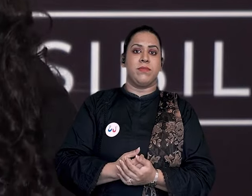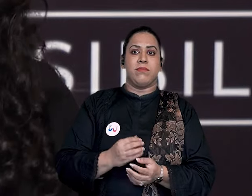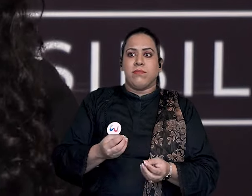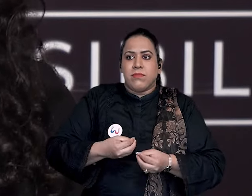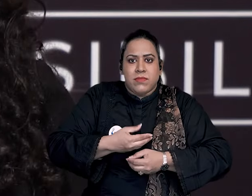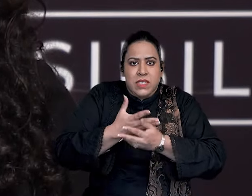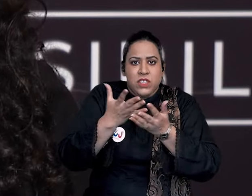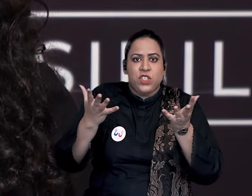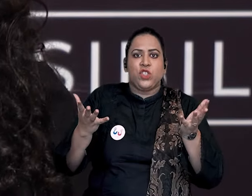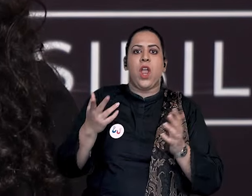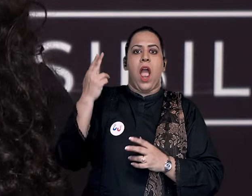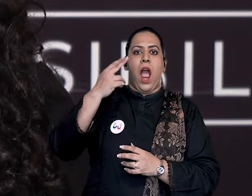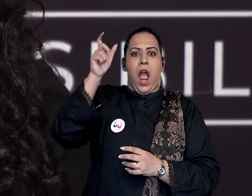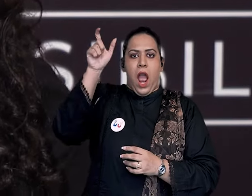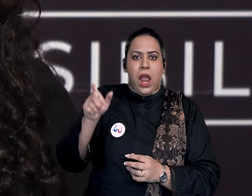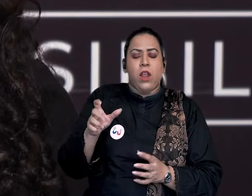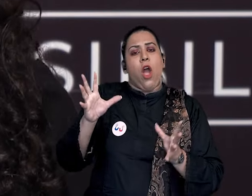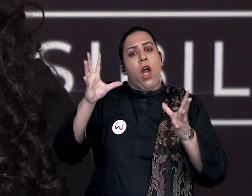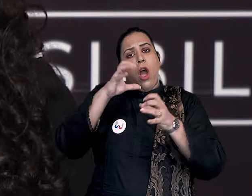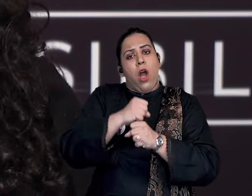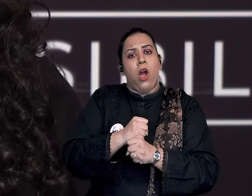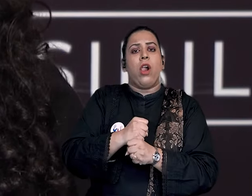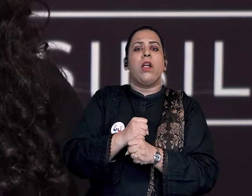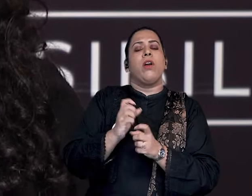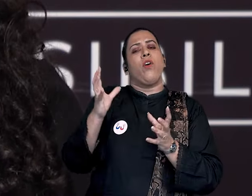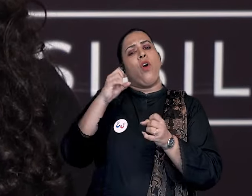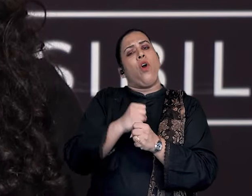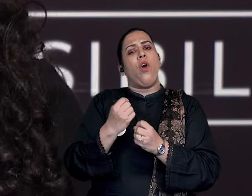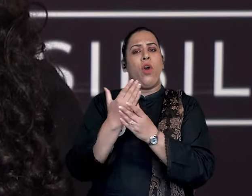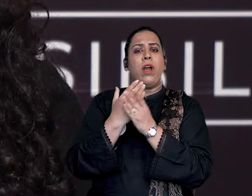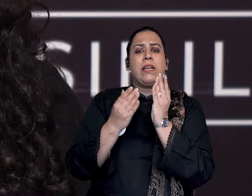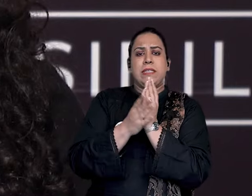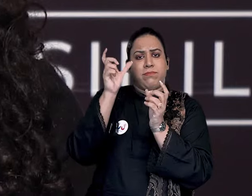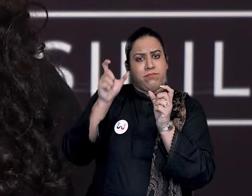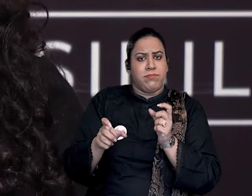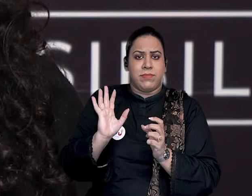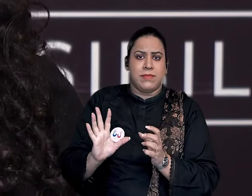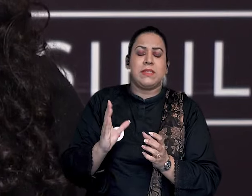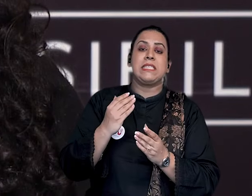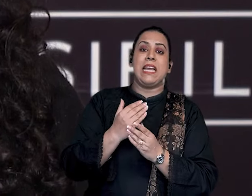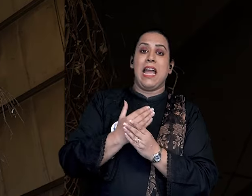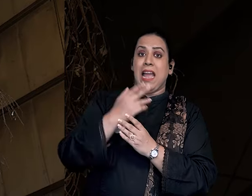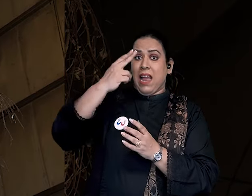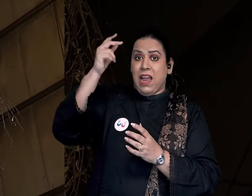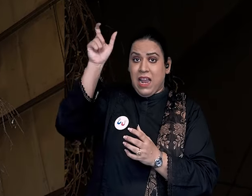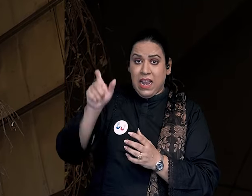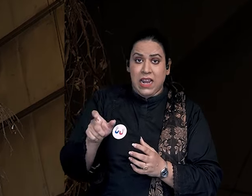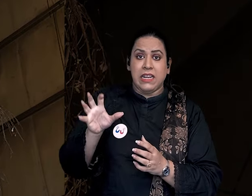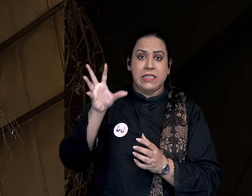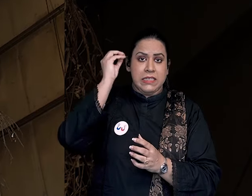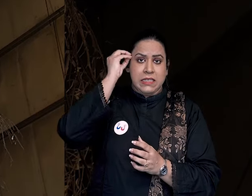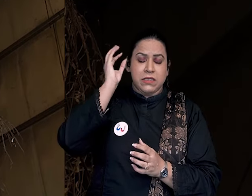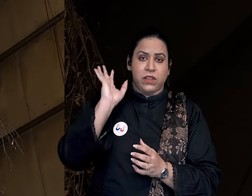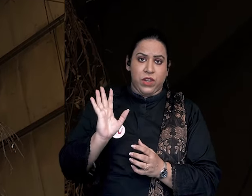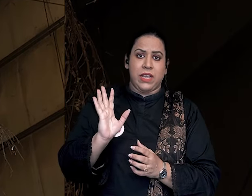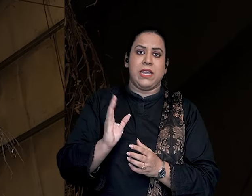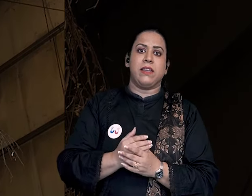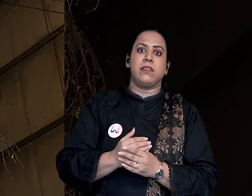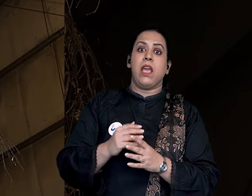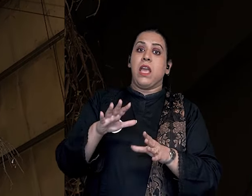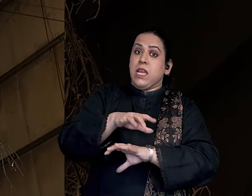since the artists have been engaged at the factory, interacting with the mediums, interacting with the site, interacting